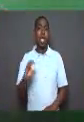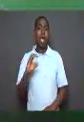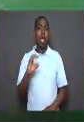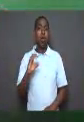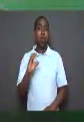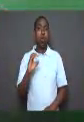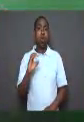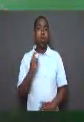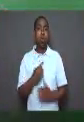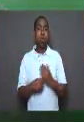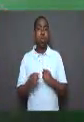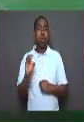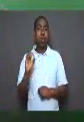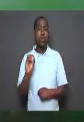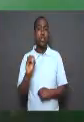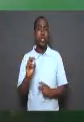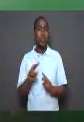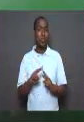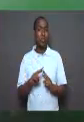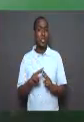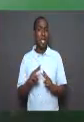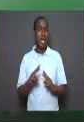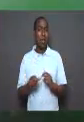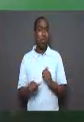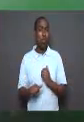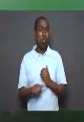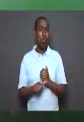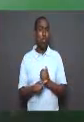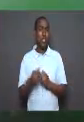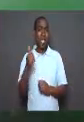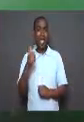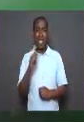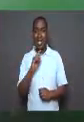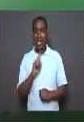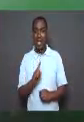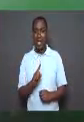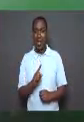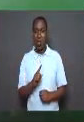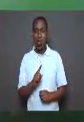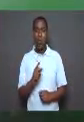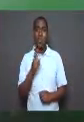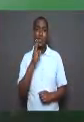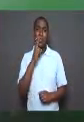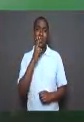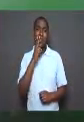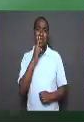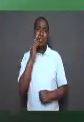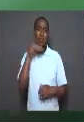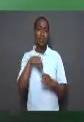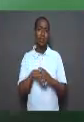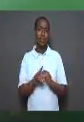Carbon monoxide is a very poisonous gas found in cigarette smoke.